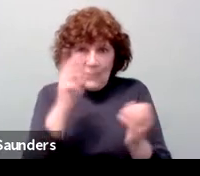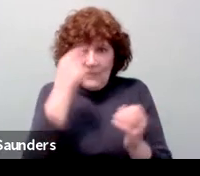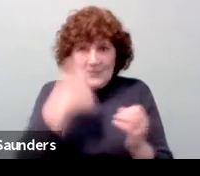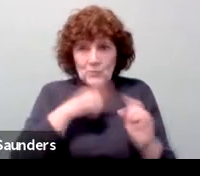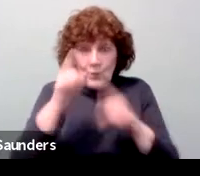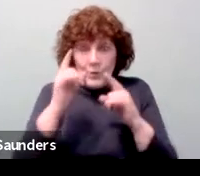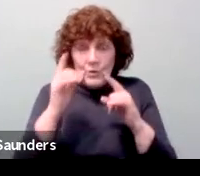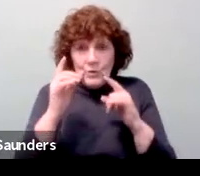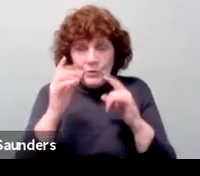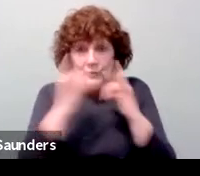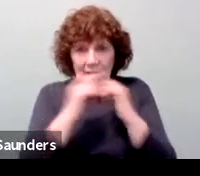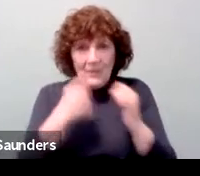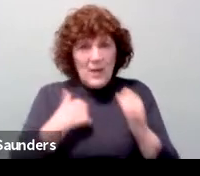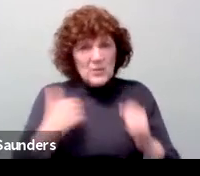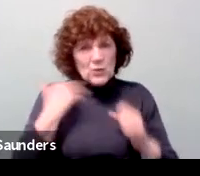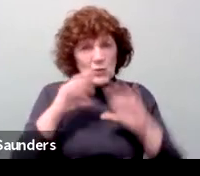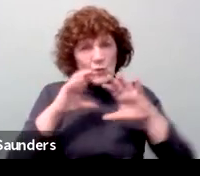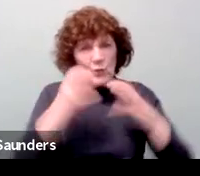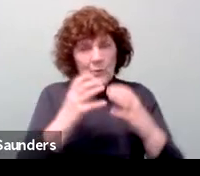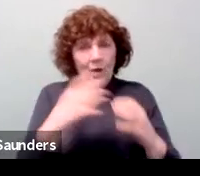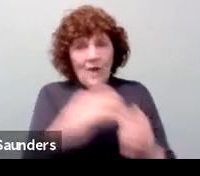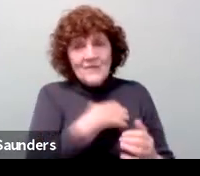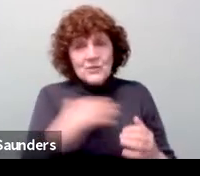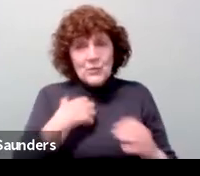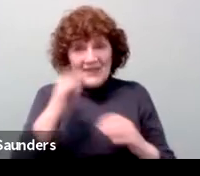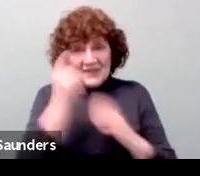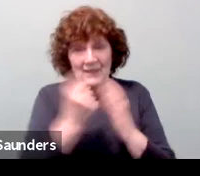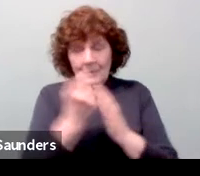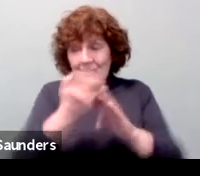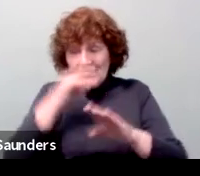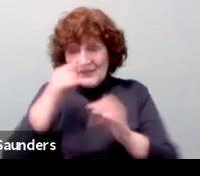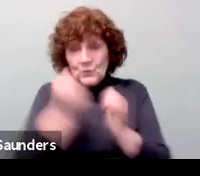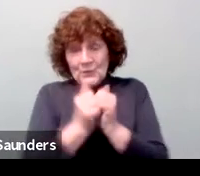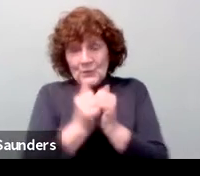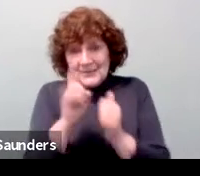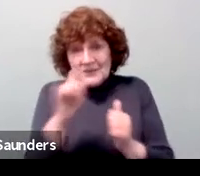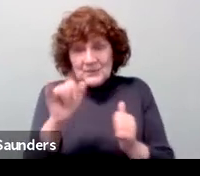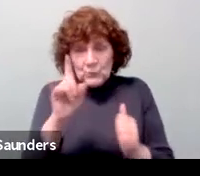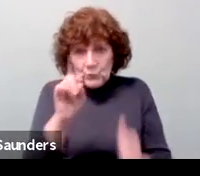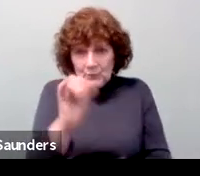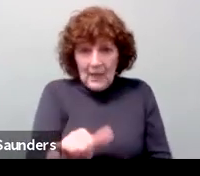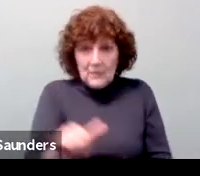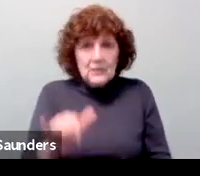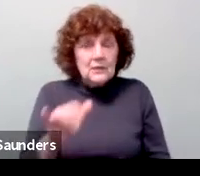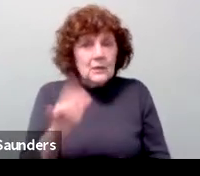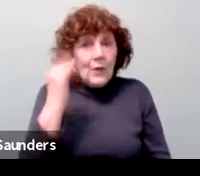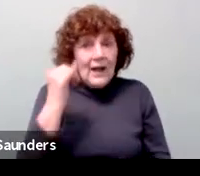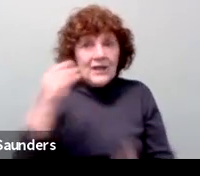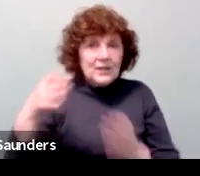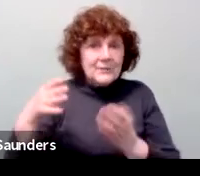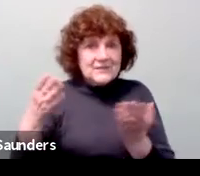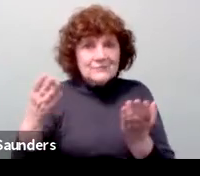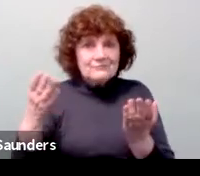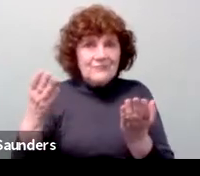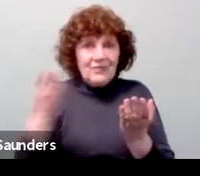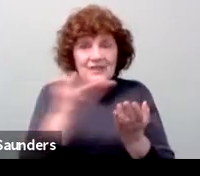everything else at a time before kids with disabilities were doing that, because trails were blazed and things were